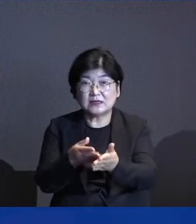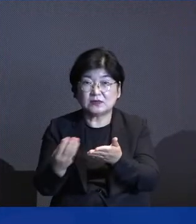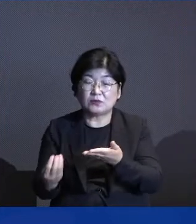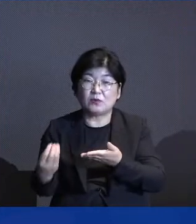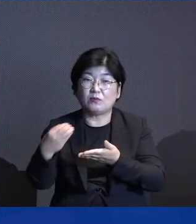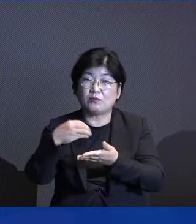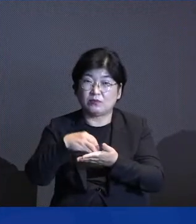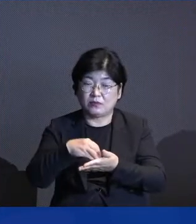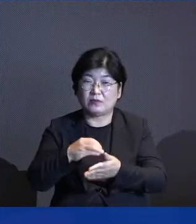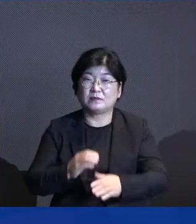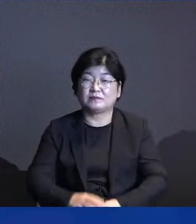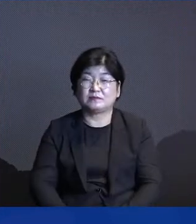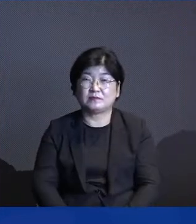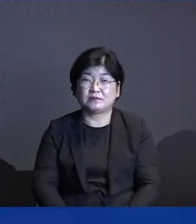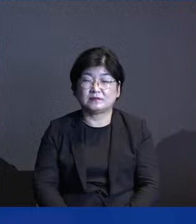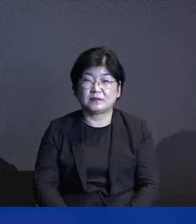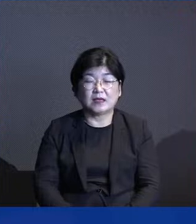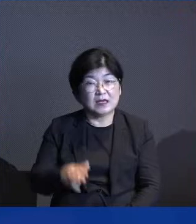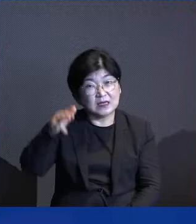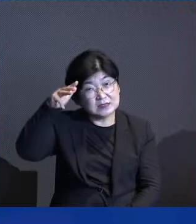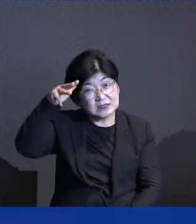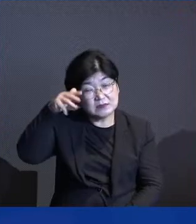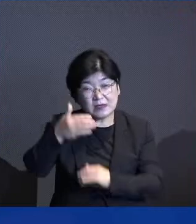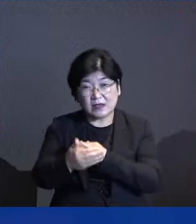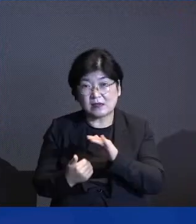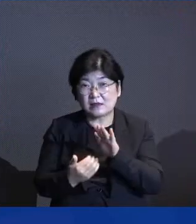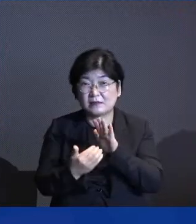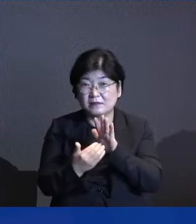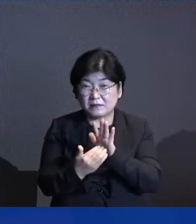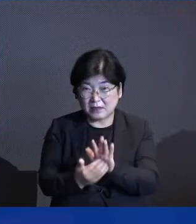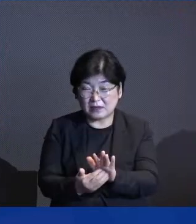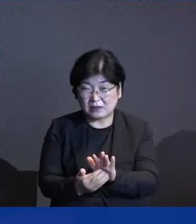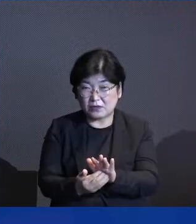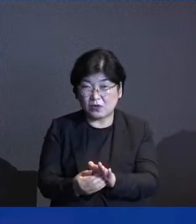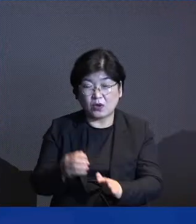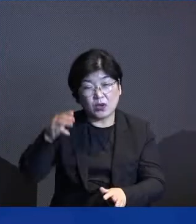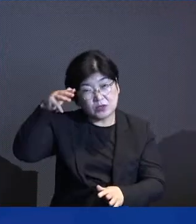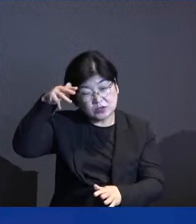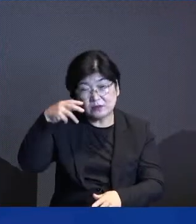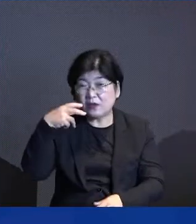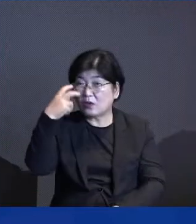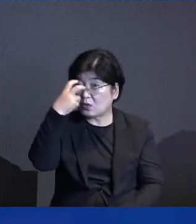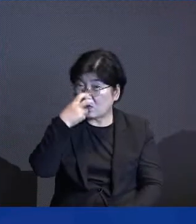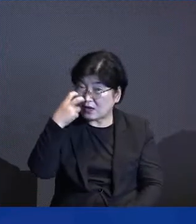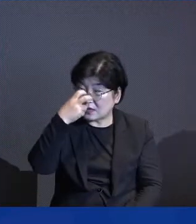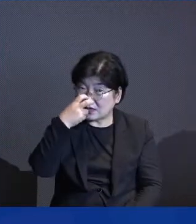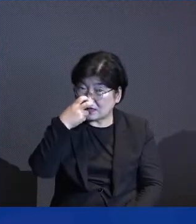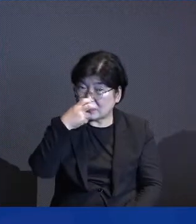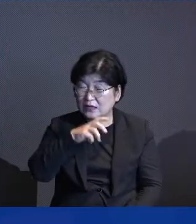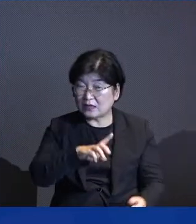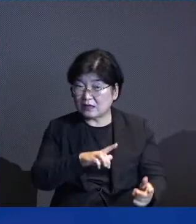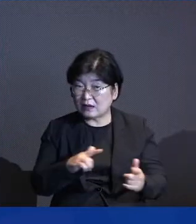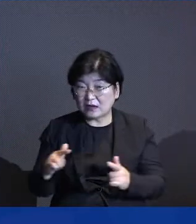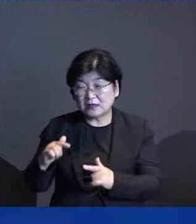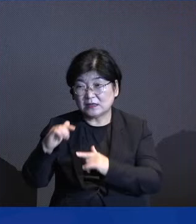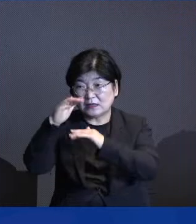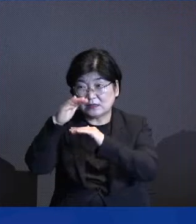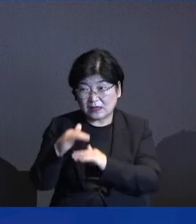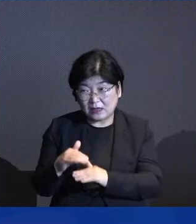prevent dementia and visit healthcare agencies when they find